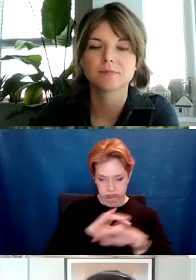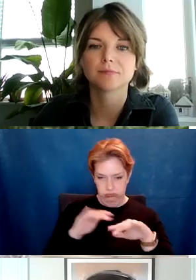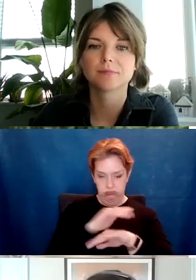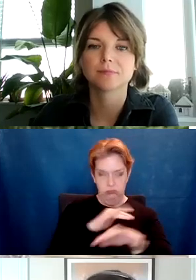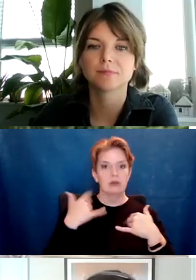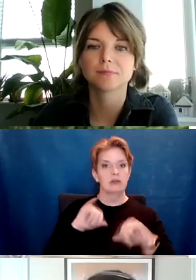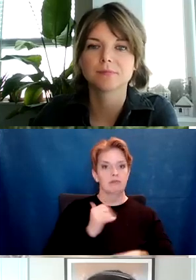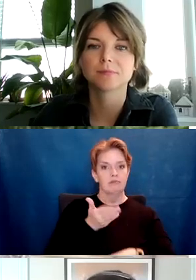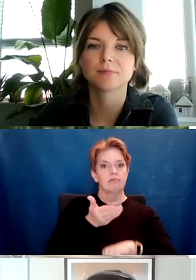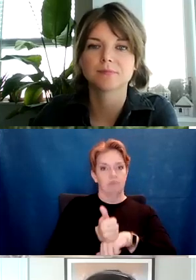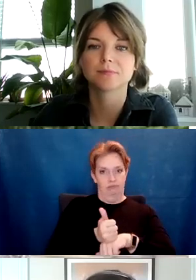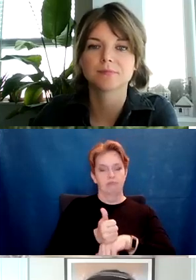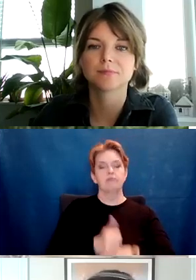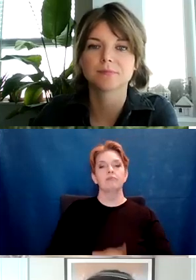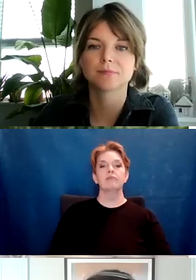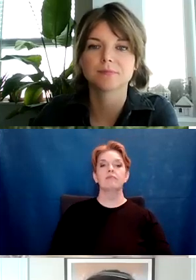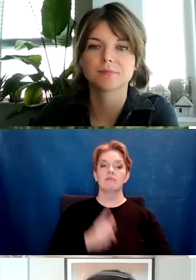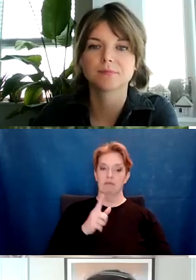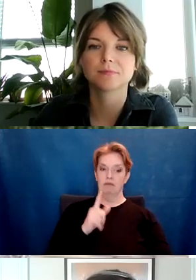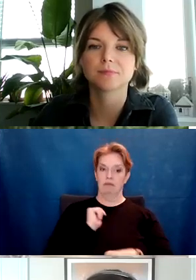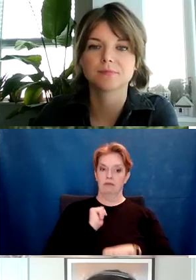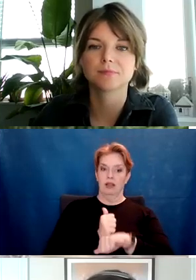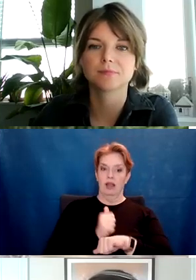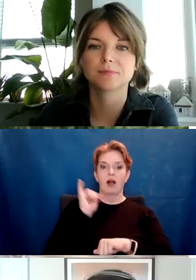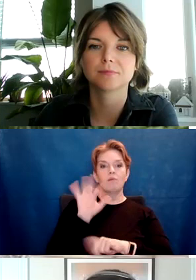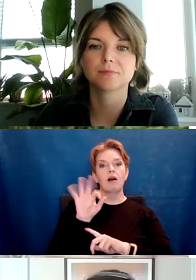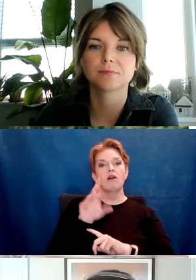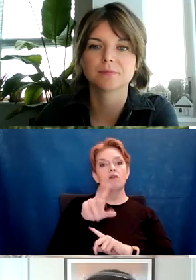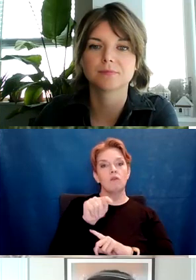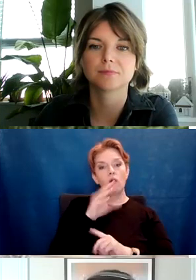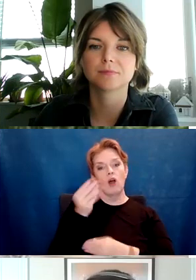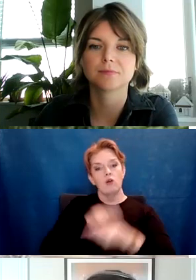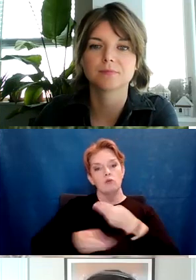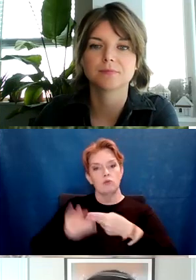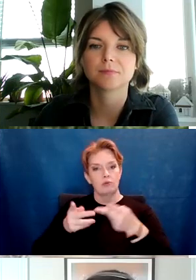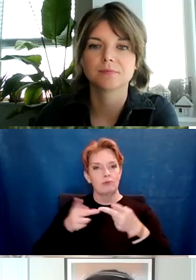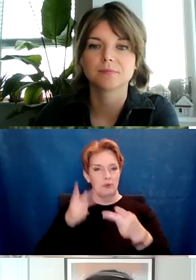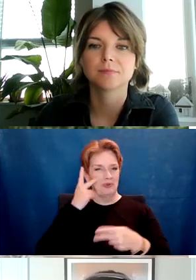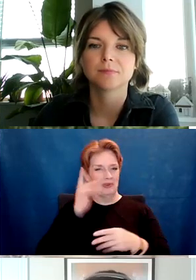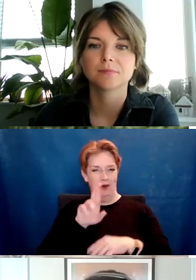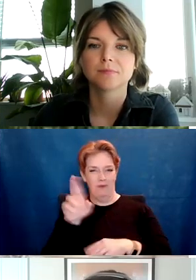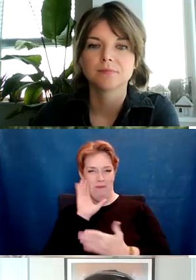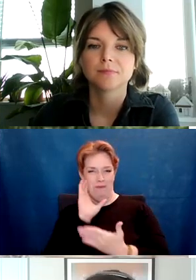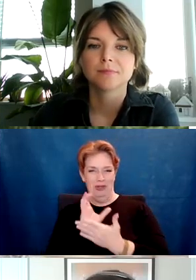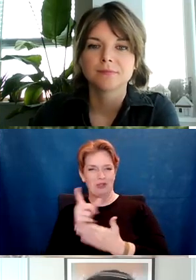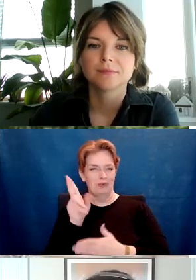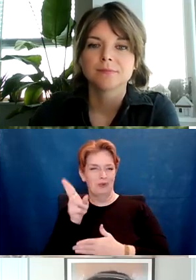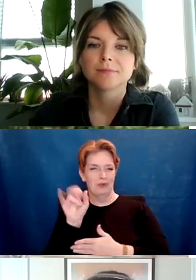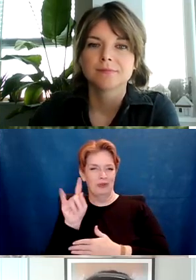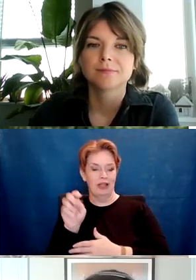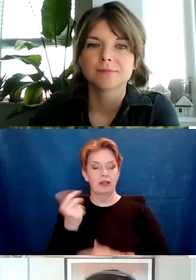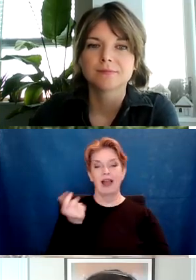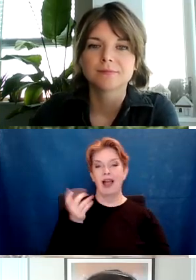established a fort and trading post, which you see at right, which is now a historic site. By 1830, that fort was